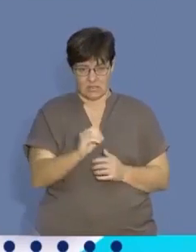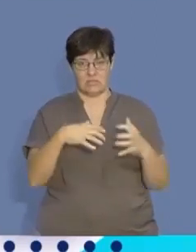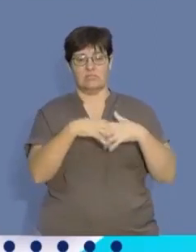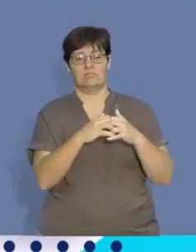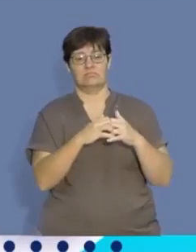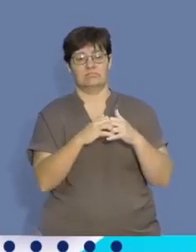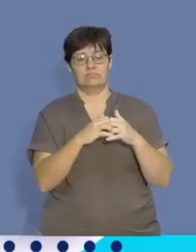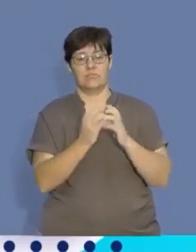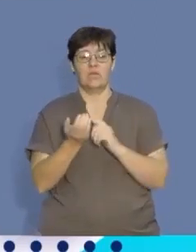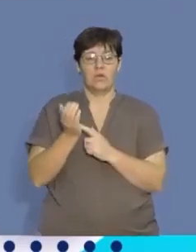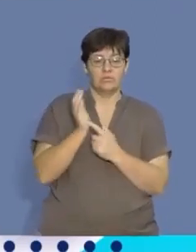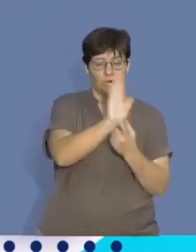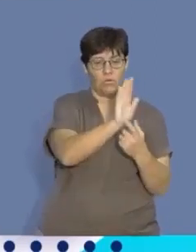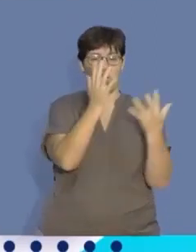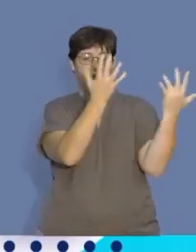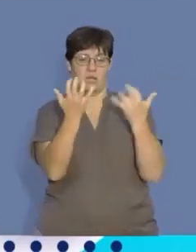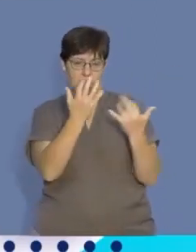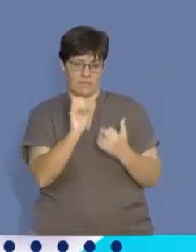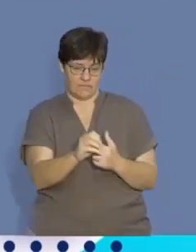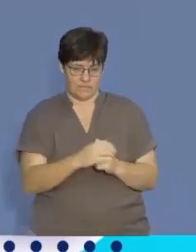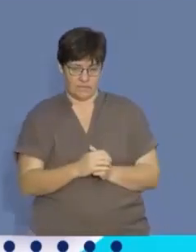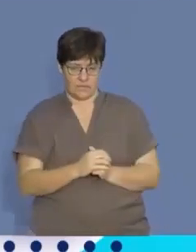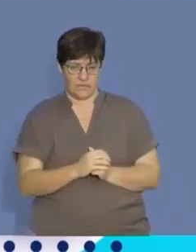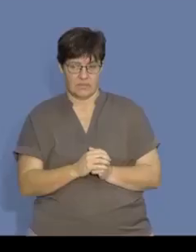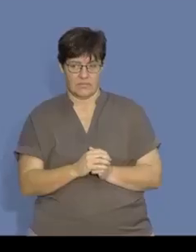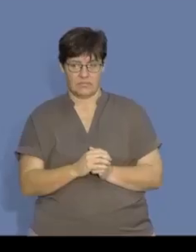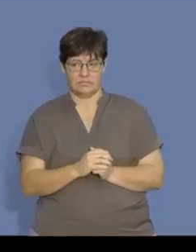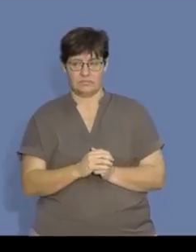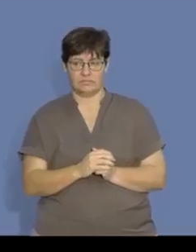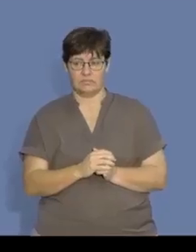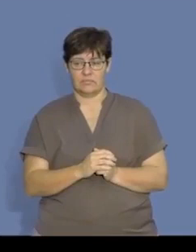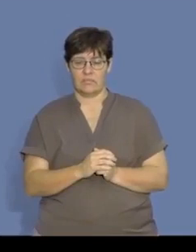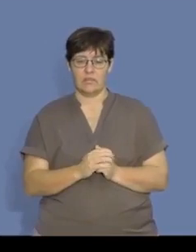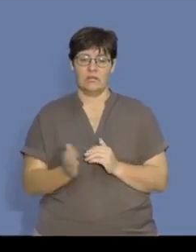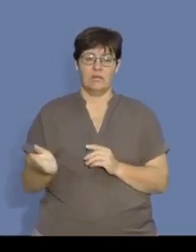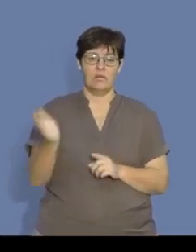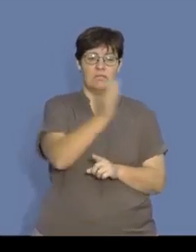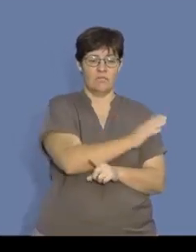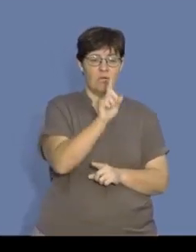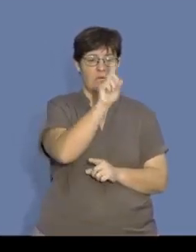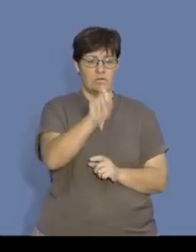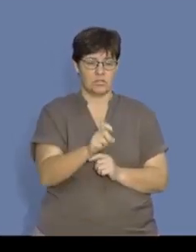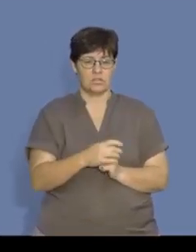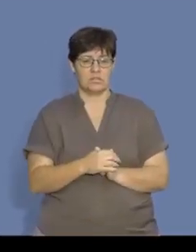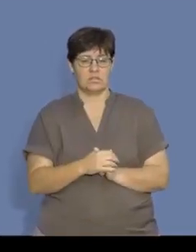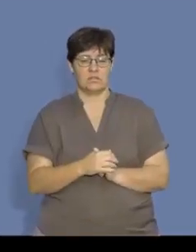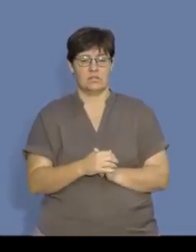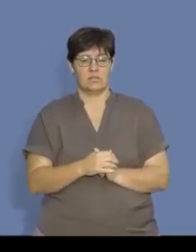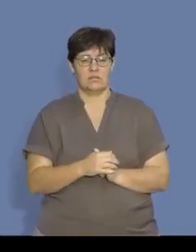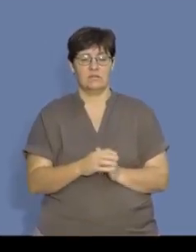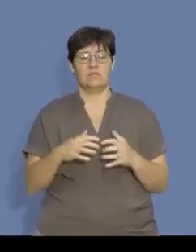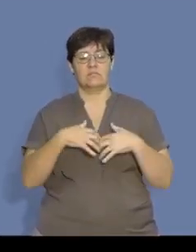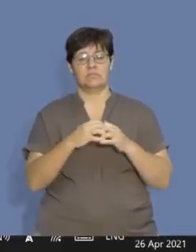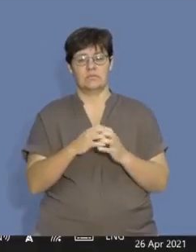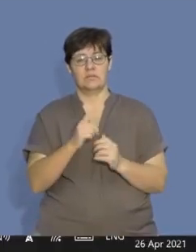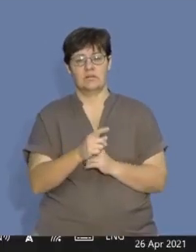the percentage because now I'm showing a calculation. Right, so if we go back to our previous question, let's just